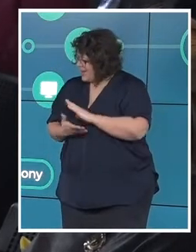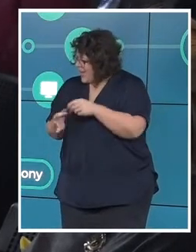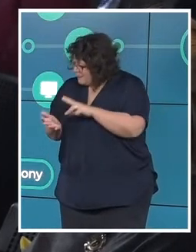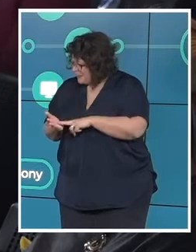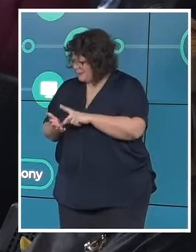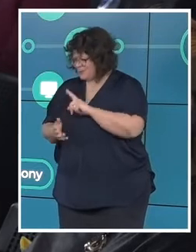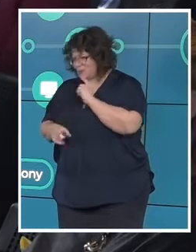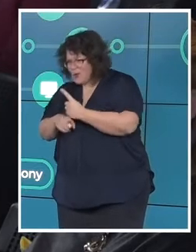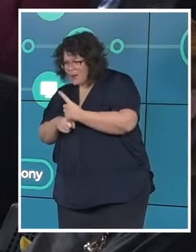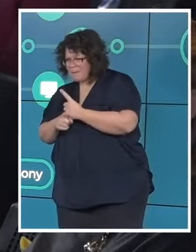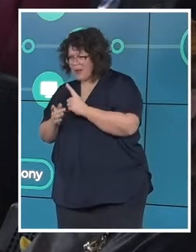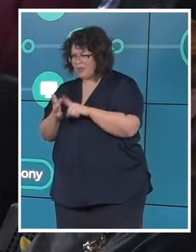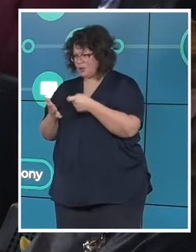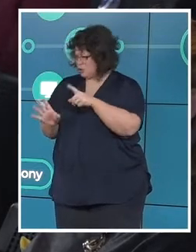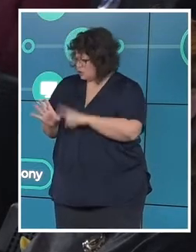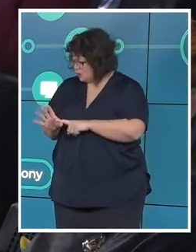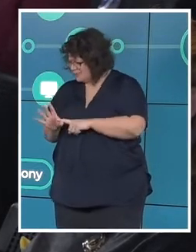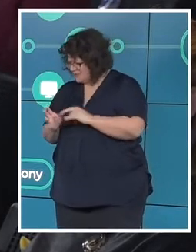any dating apps and are they accessible?